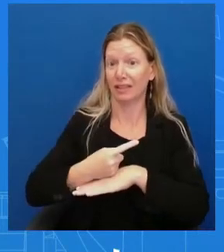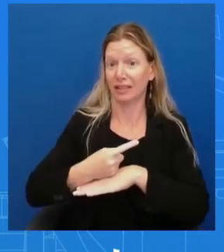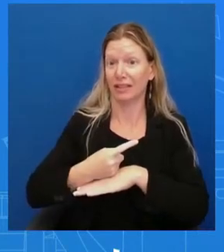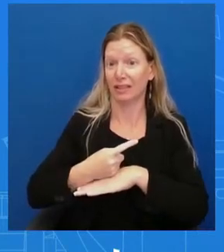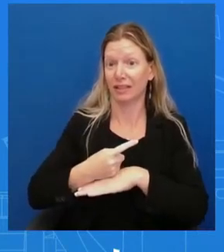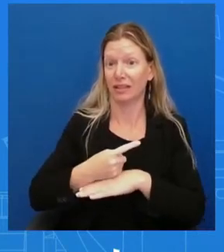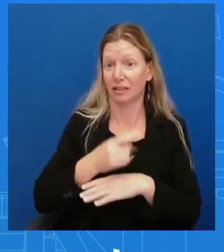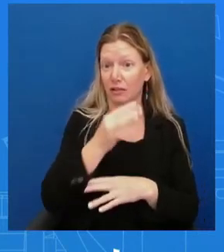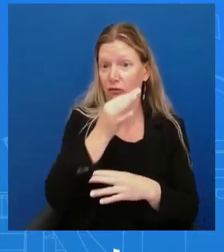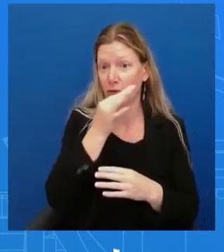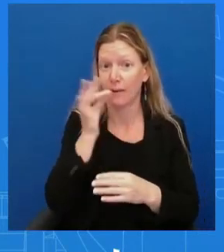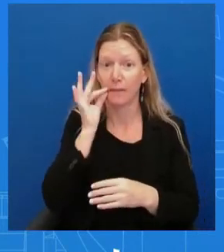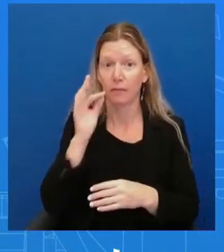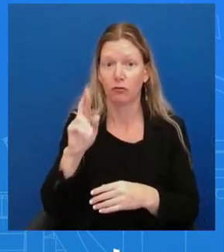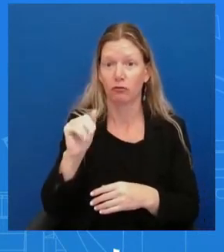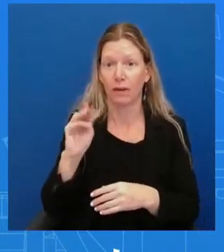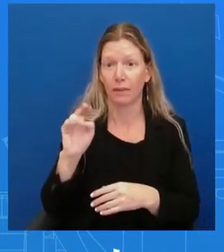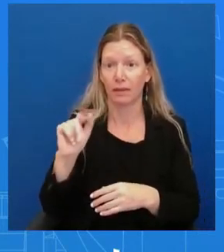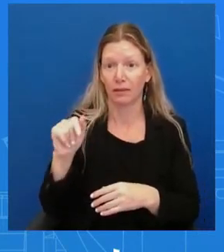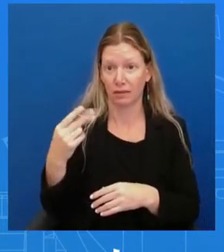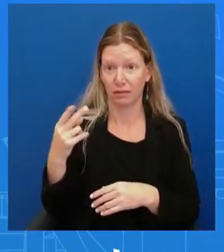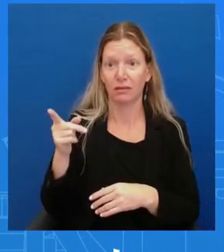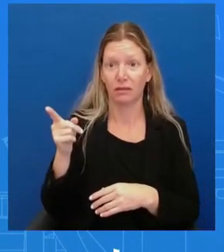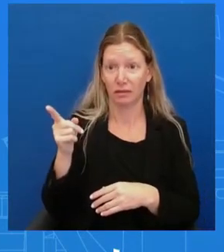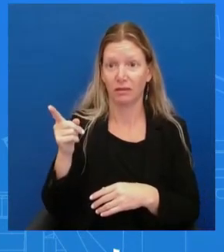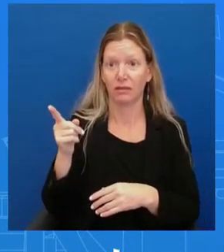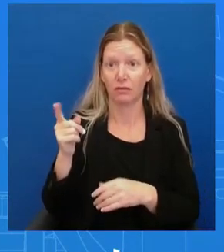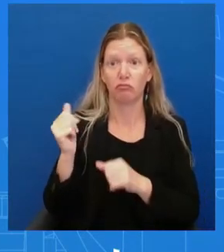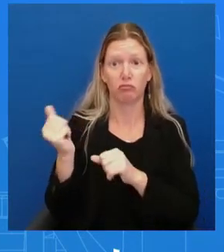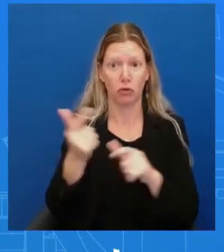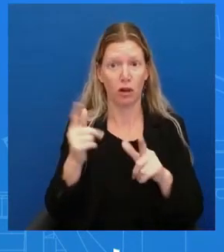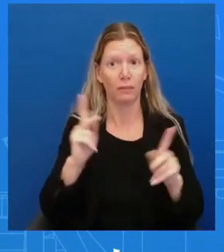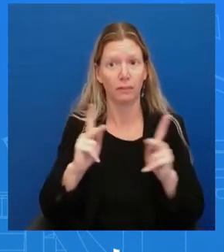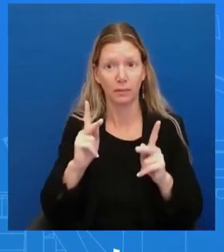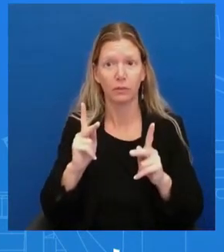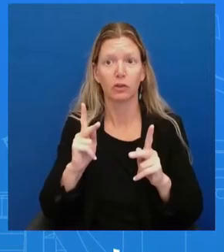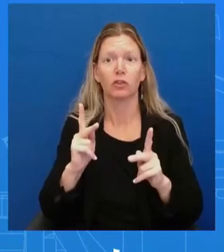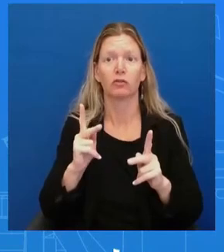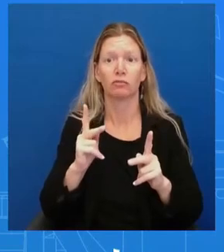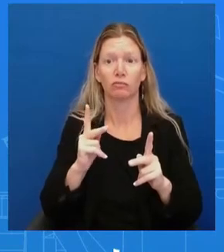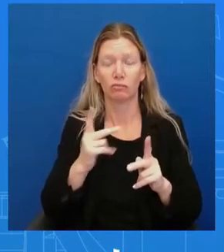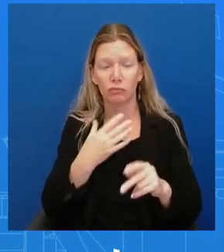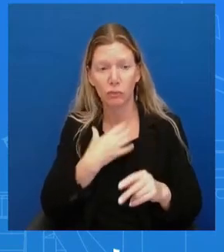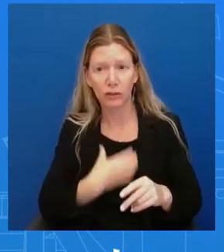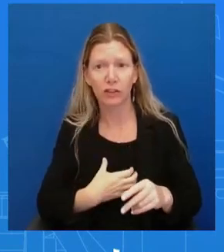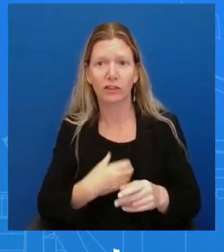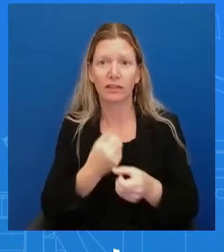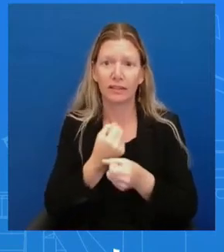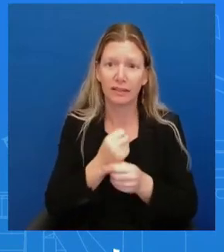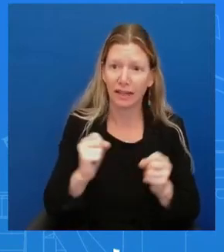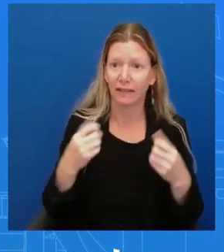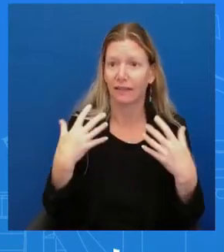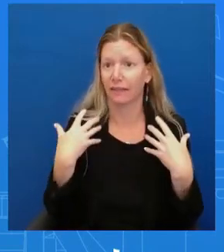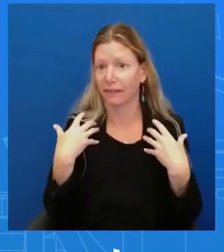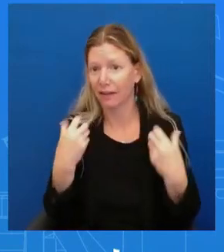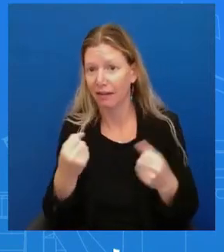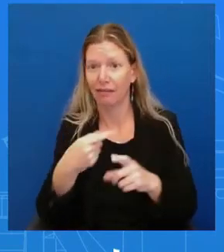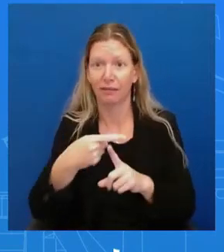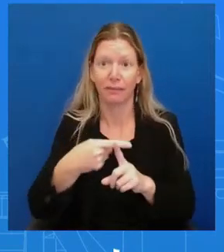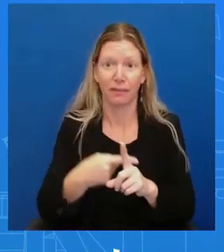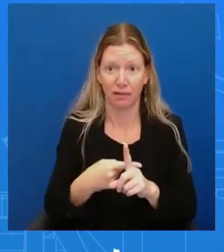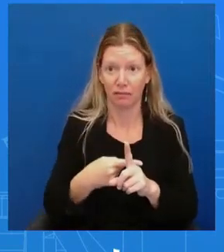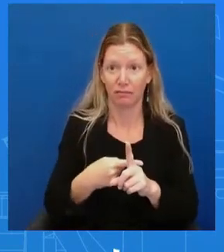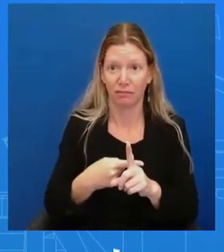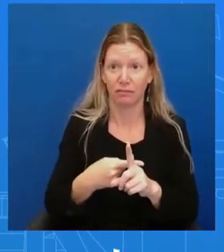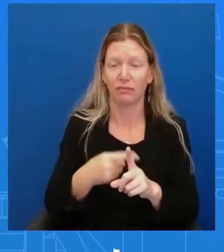who observe Ramadan a safe, healthy, and blessed month. In his statement, he spoke to the appalling resurgence of hate